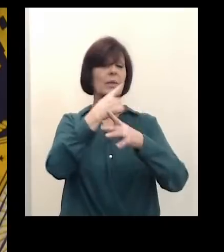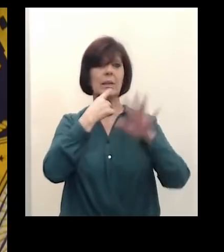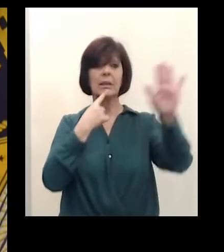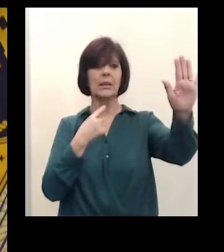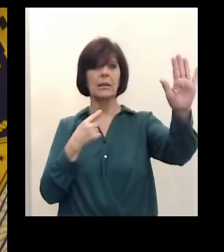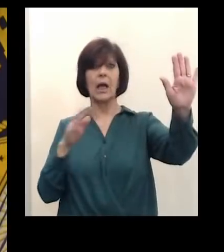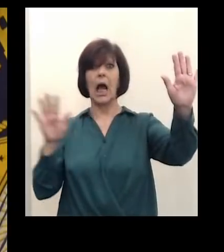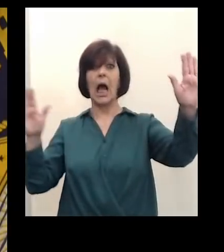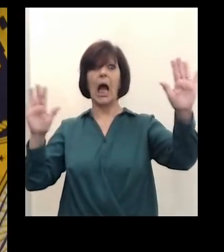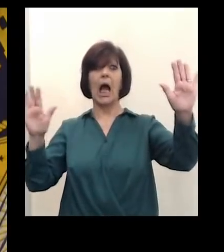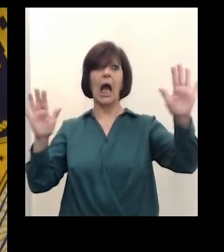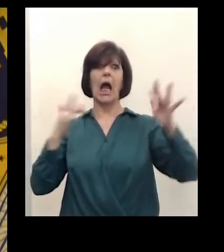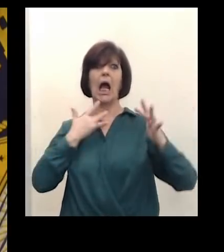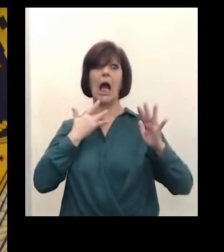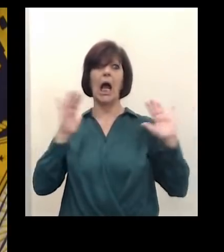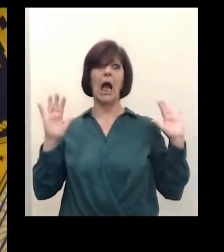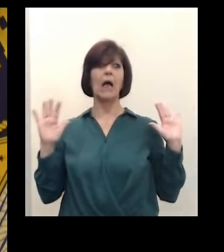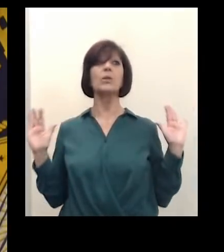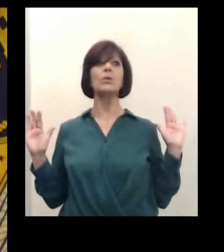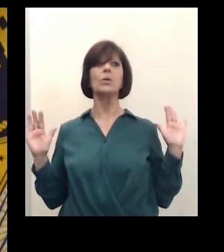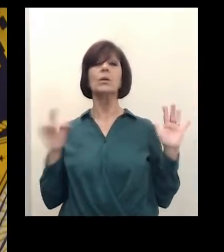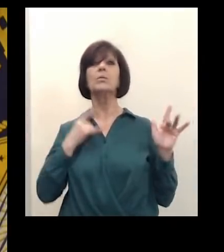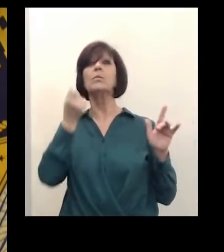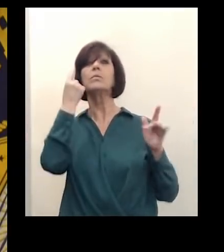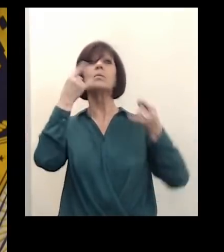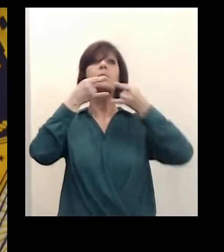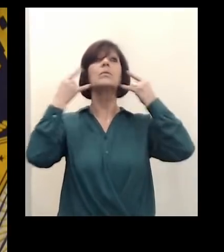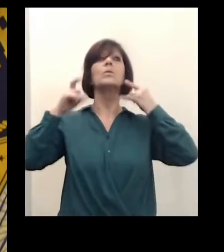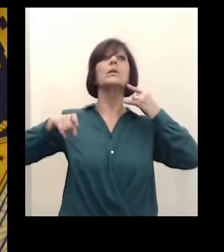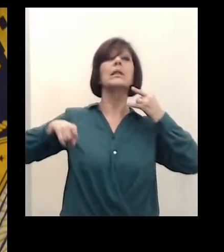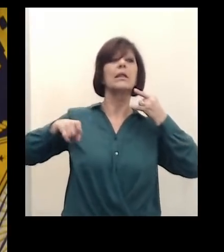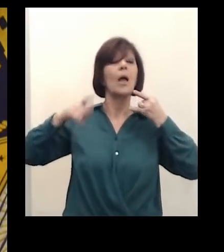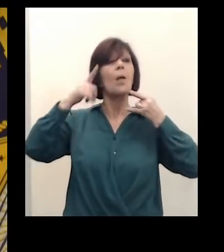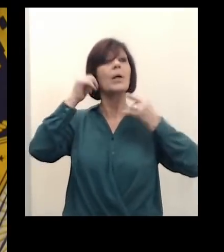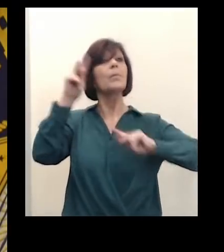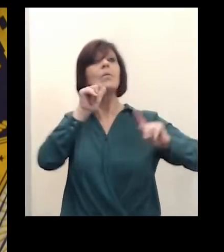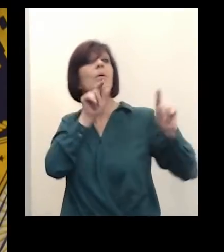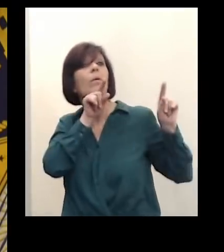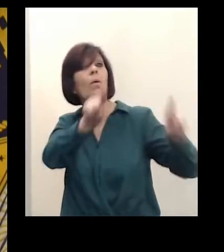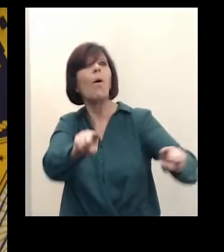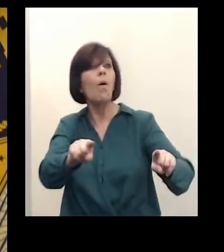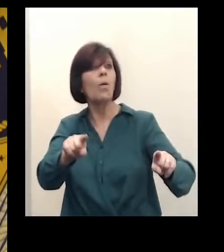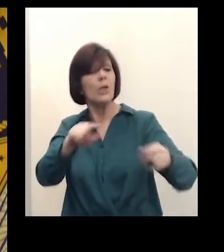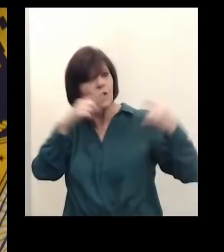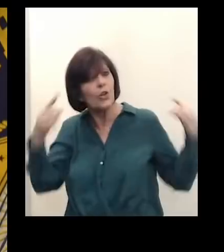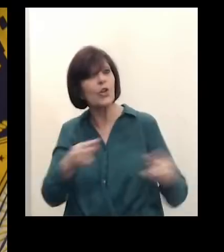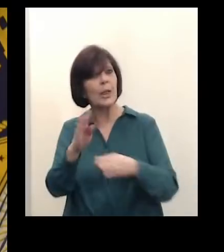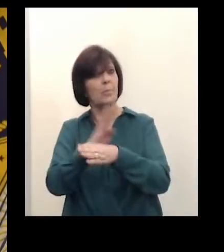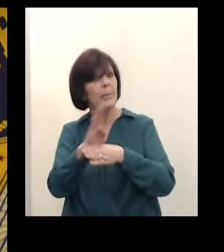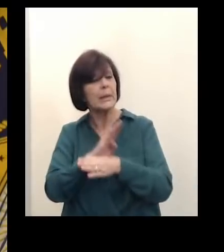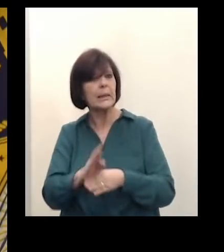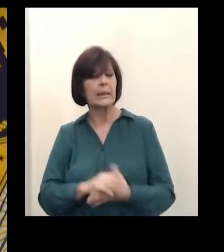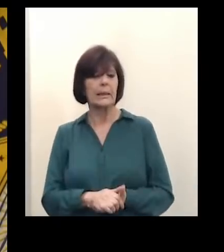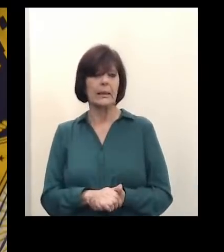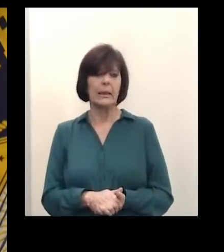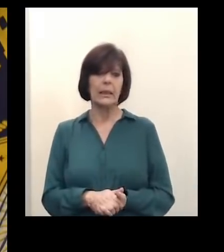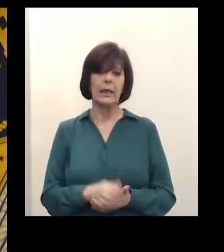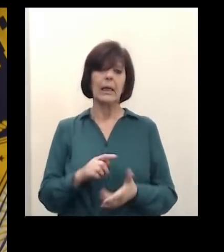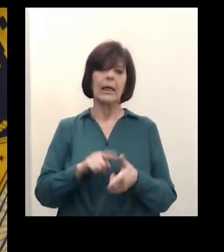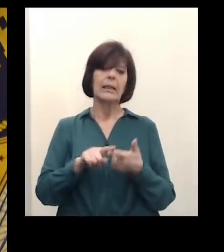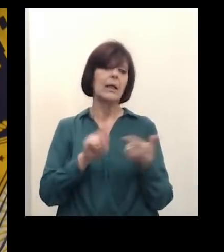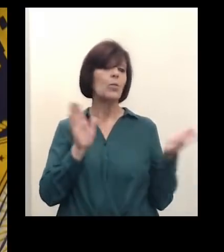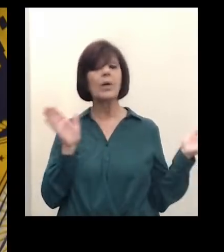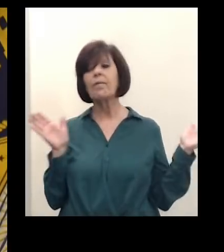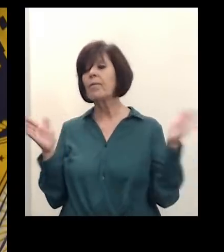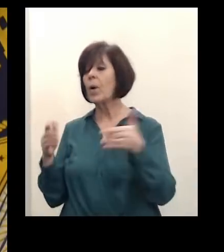backtracked and said, no, he understands the need for masks, and then started focusing on the hospitalizations, which is something we've been